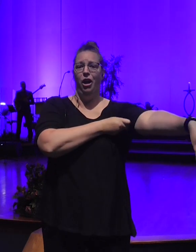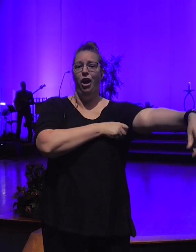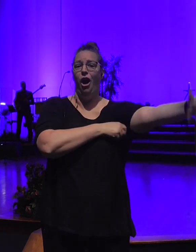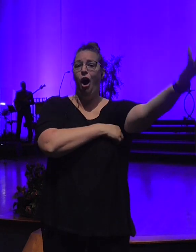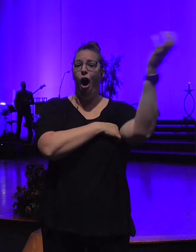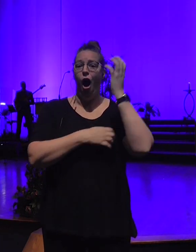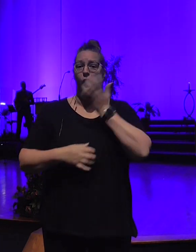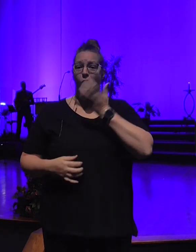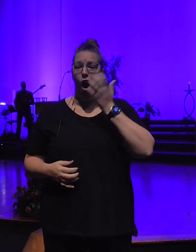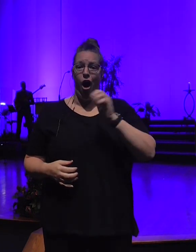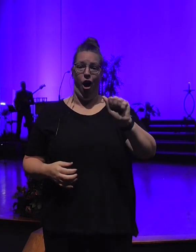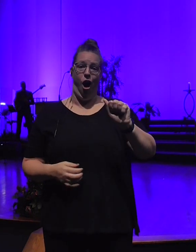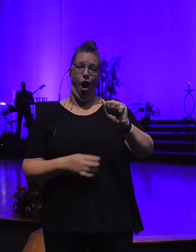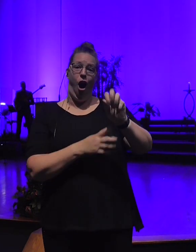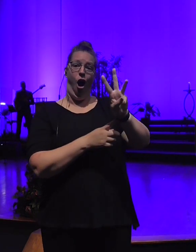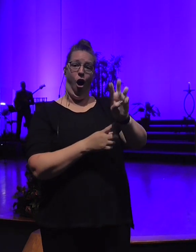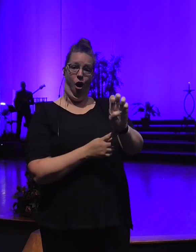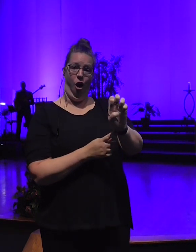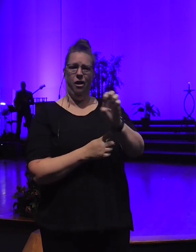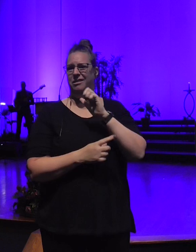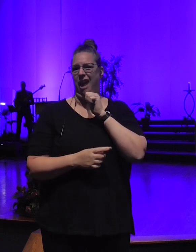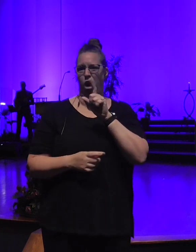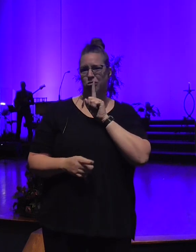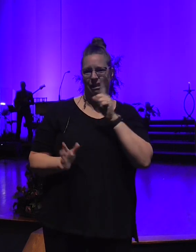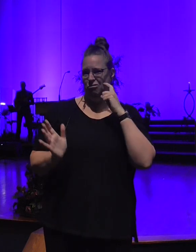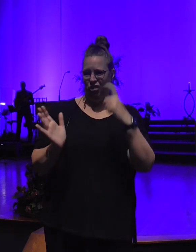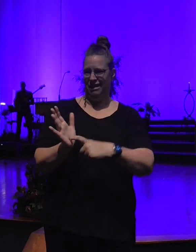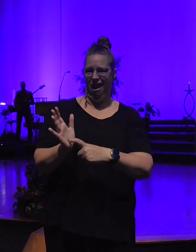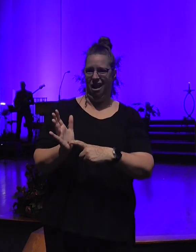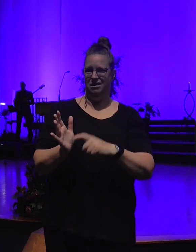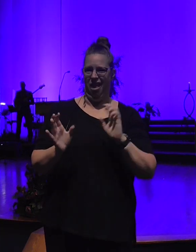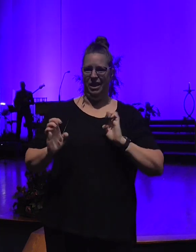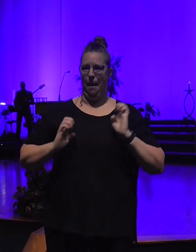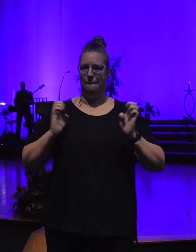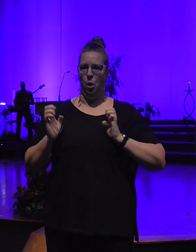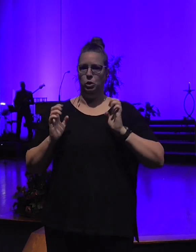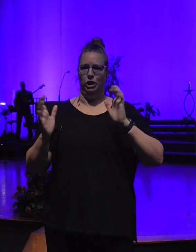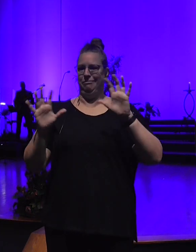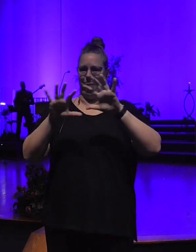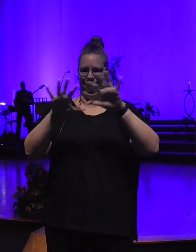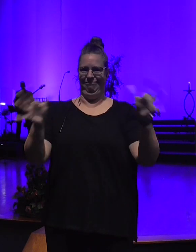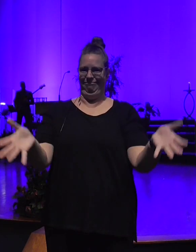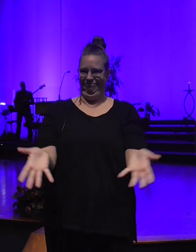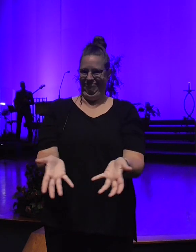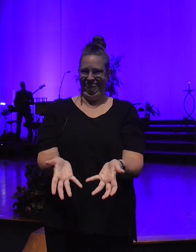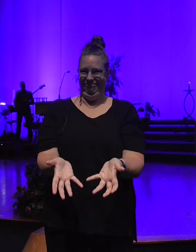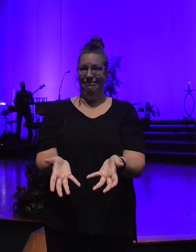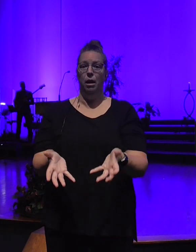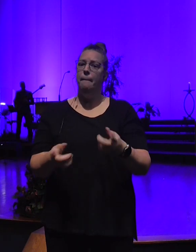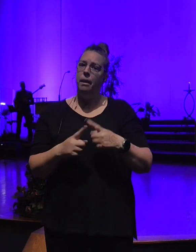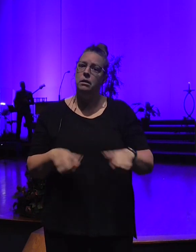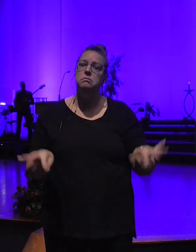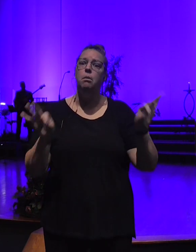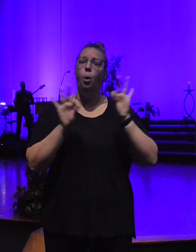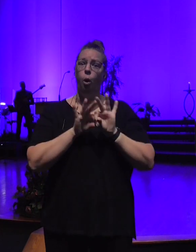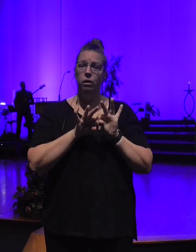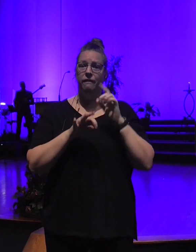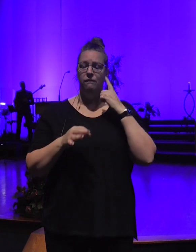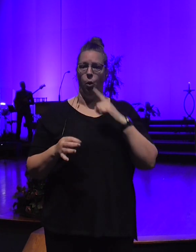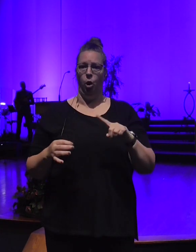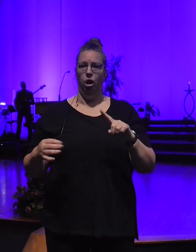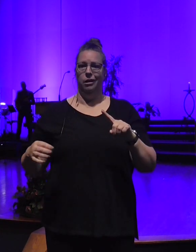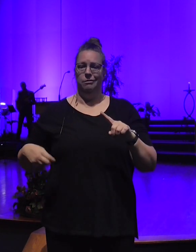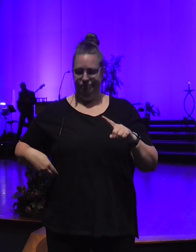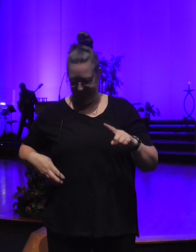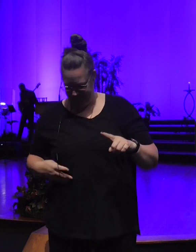really emphasized on the emotion wheel. And apparently awe is really important for mental health and spiritual growth, and